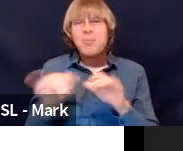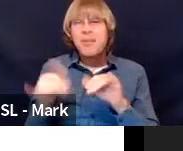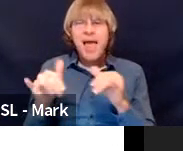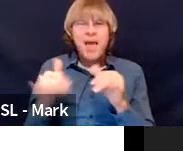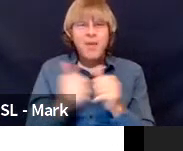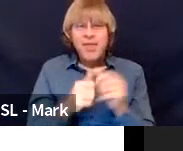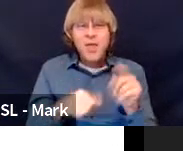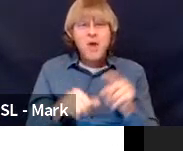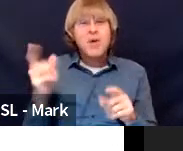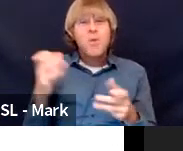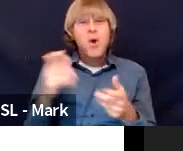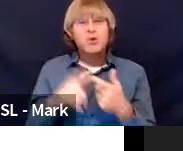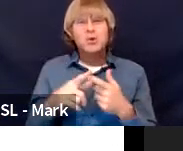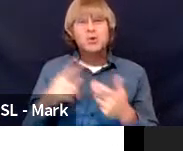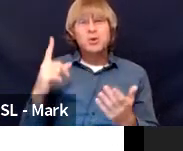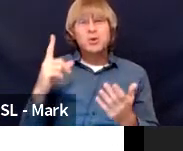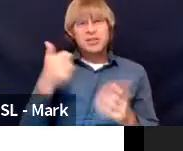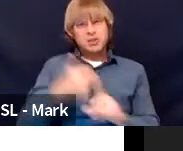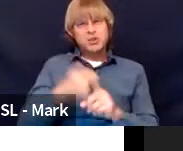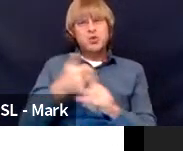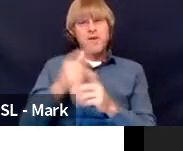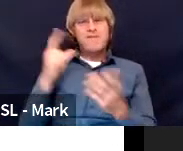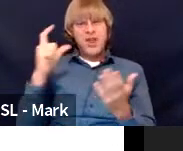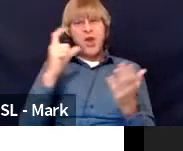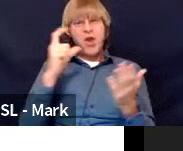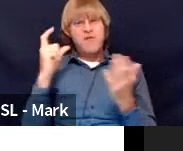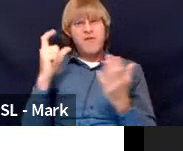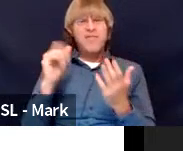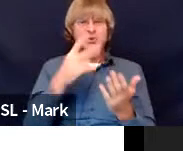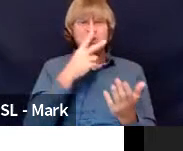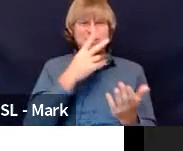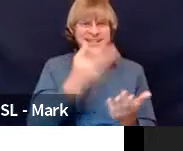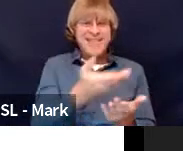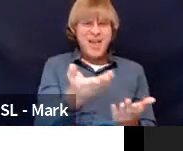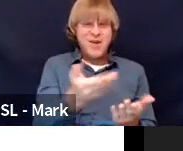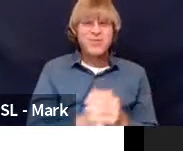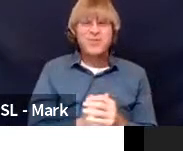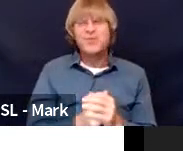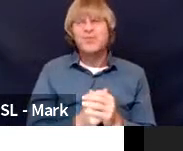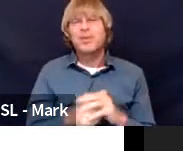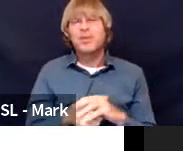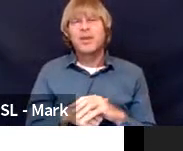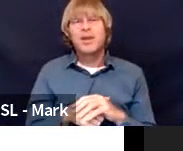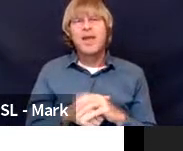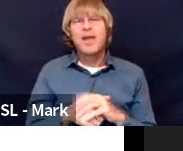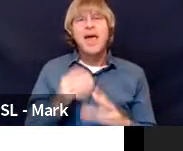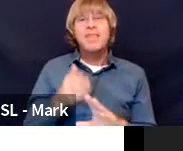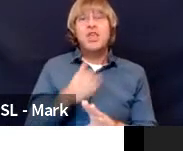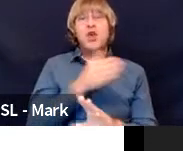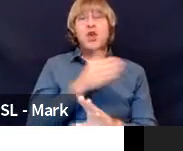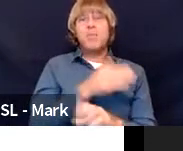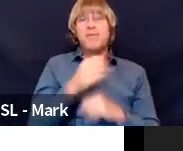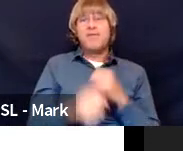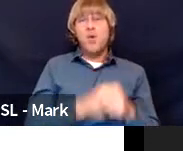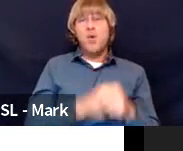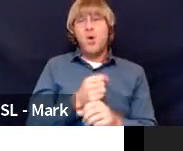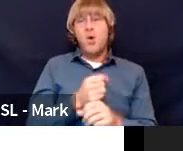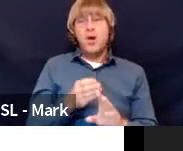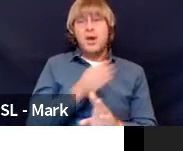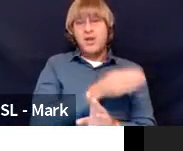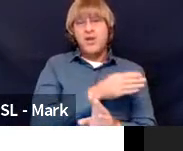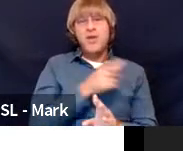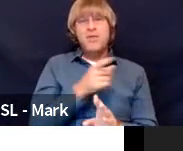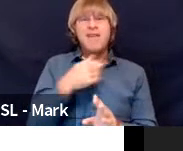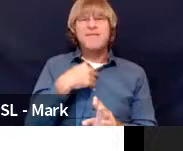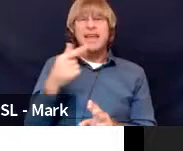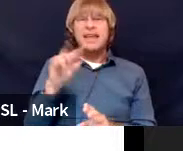these, they wanted to shoot their own videos. So that's what you're seeing here. The year before, they had had Giving